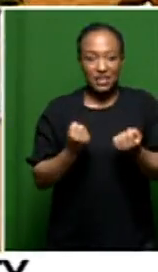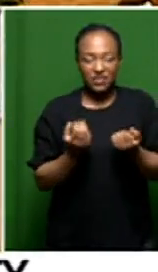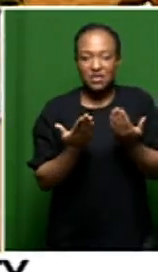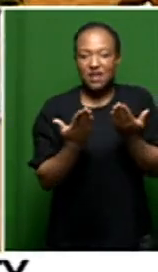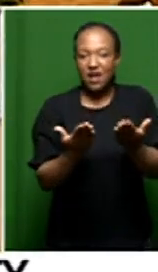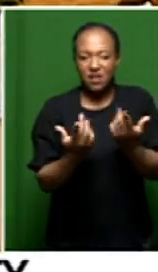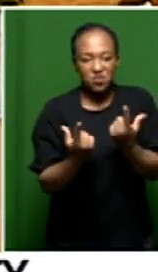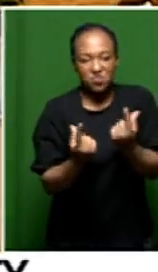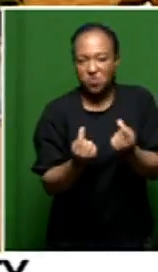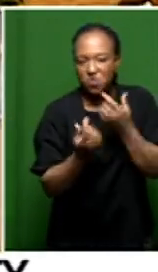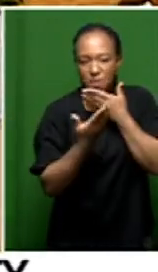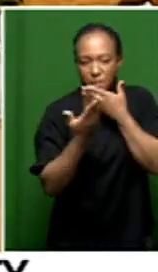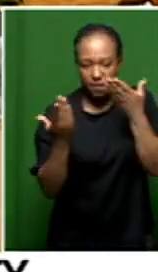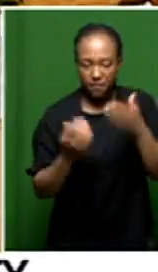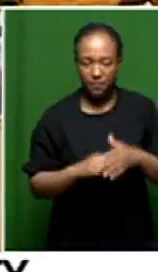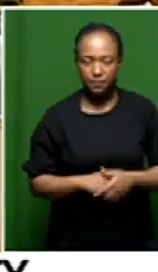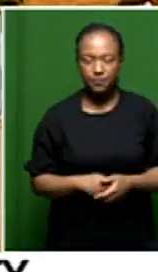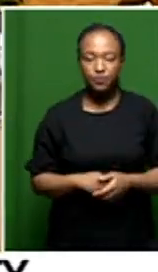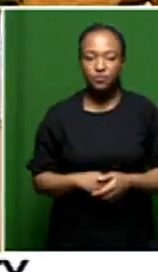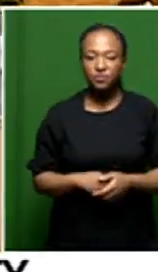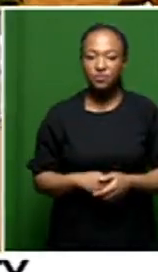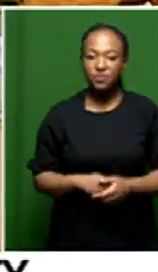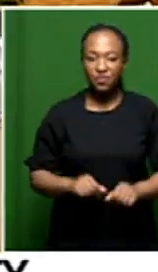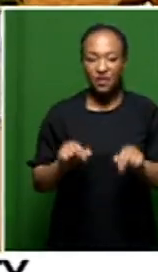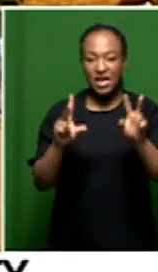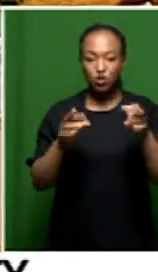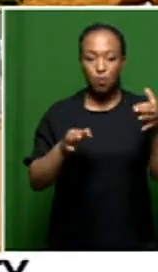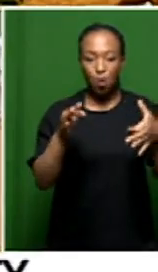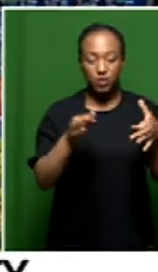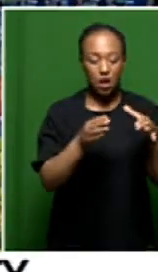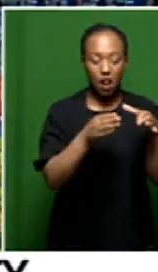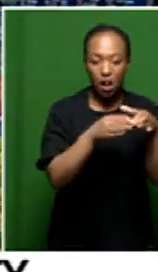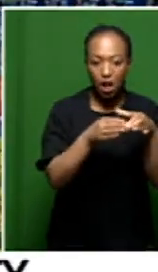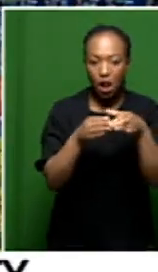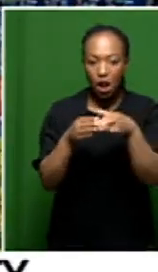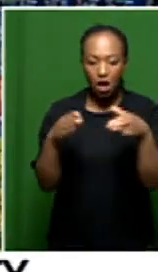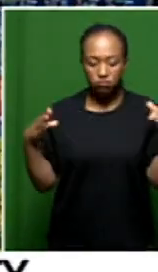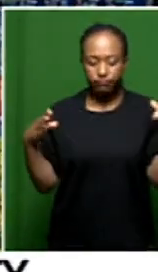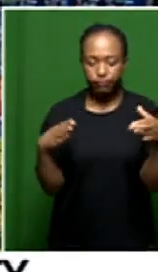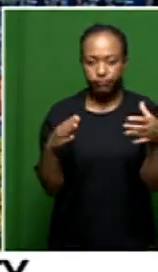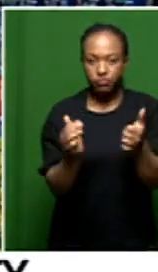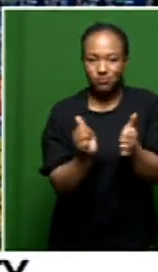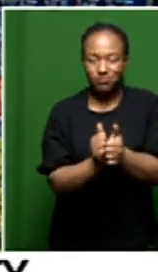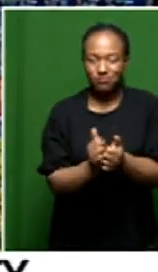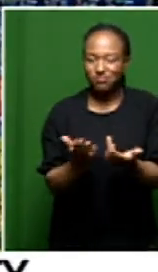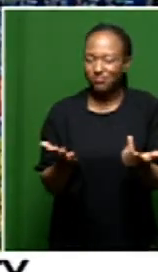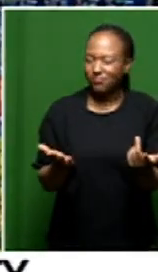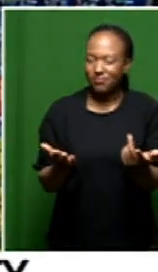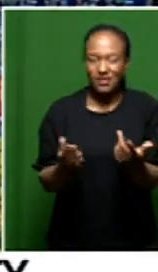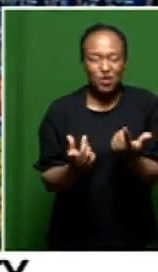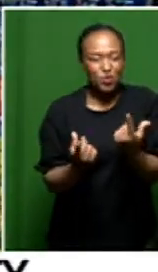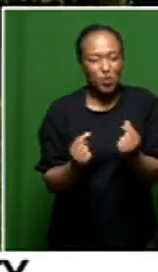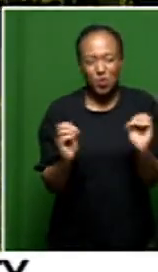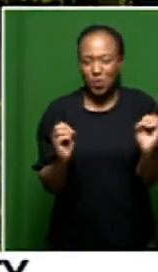The issue of coalitions, it seems that we are playing with the electorate's emotions. The battle for the soul of the capital city